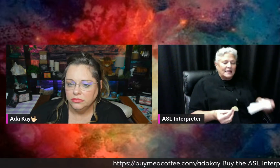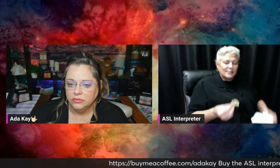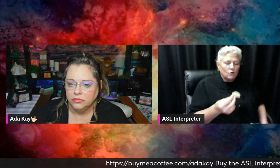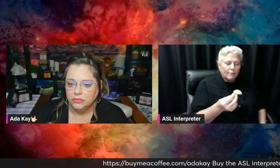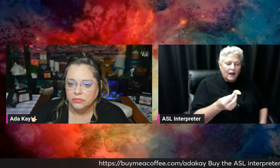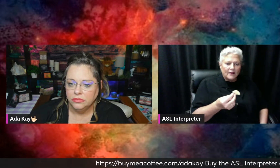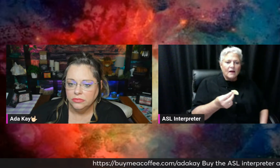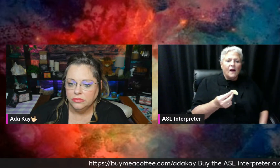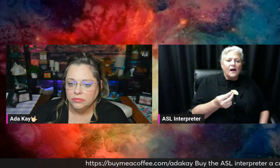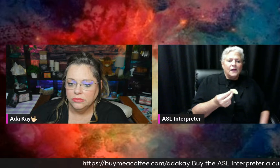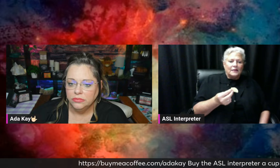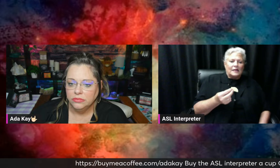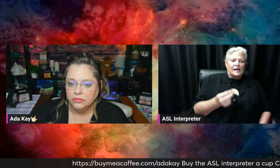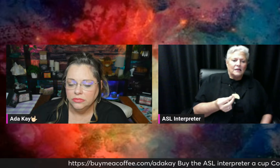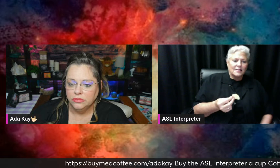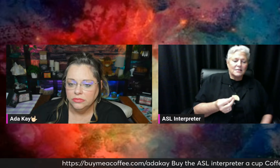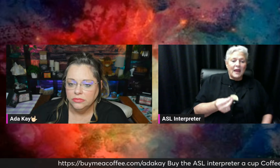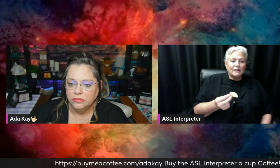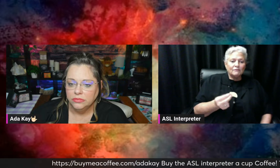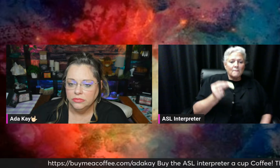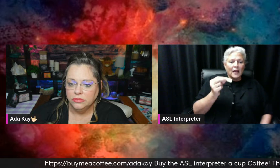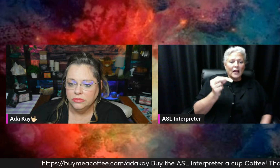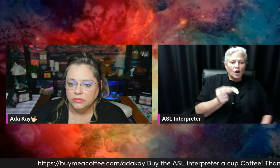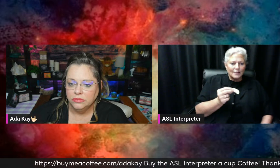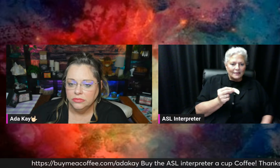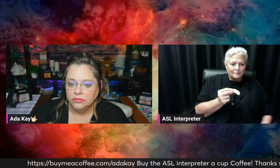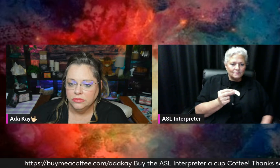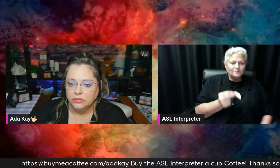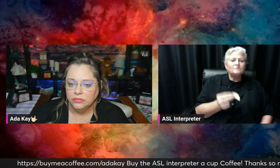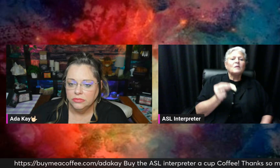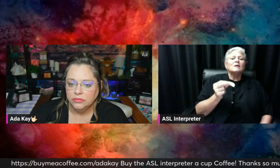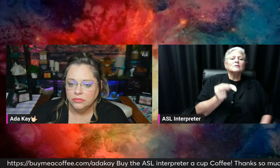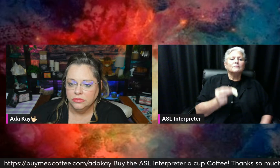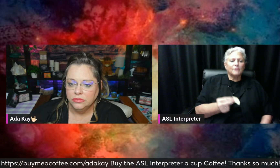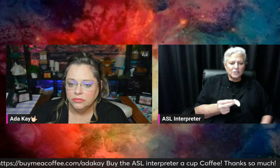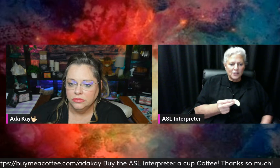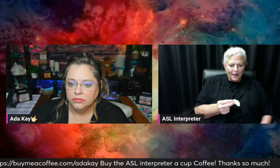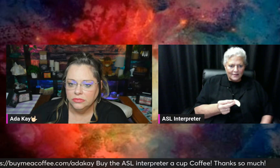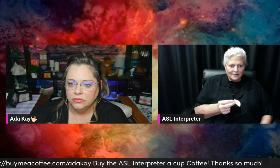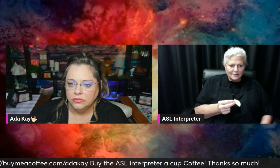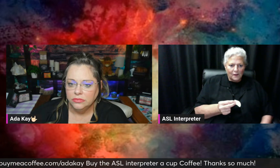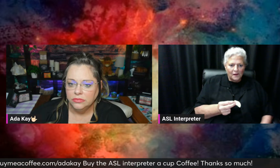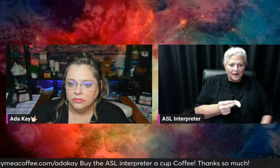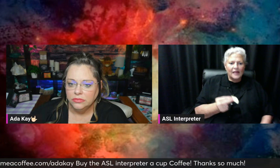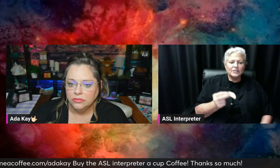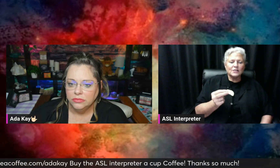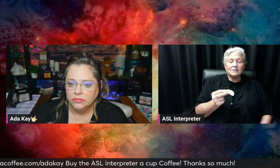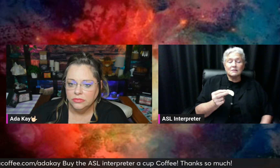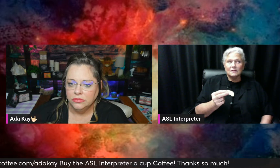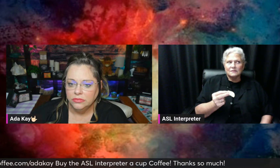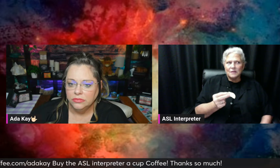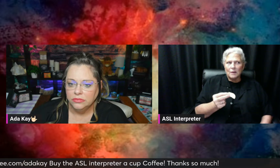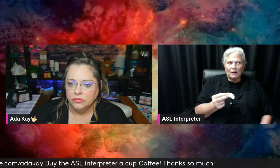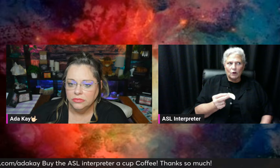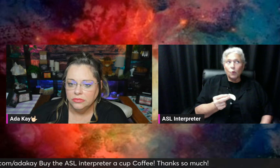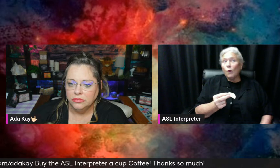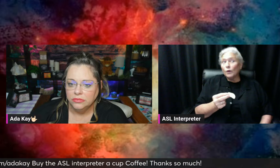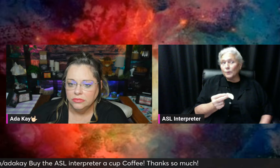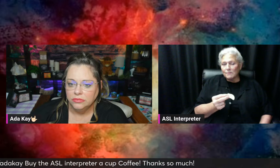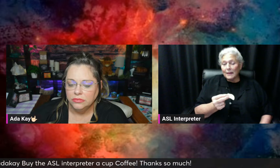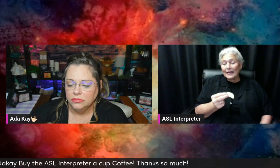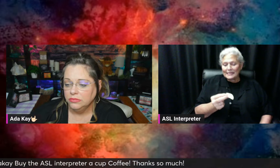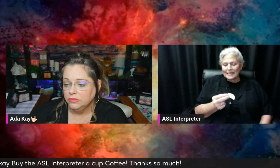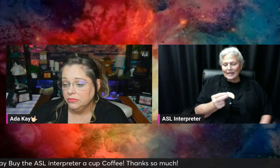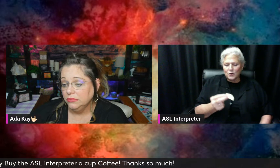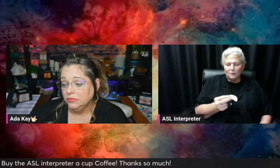my keto bread, tomato from my garden, some fresh lettuce, and just about a quarter